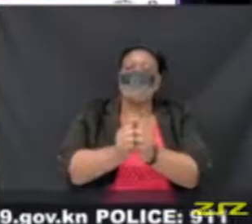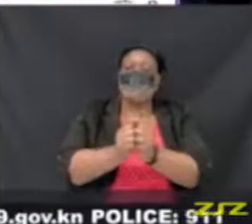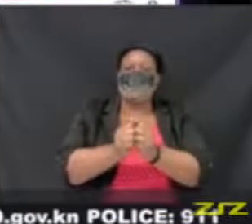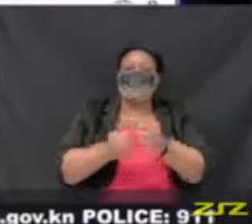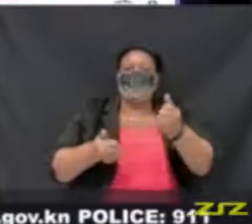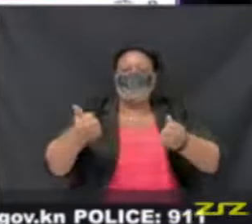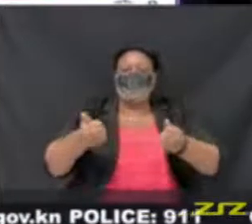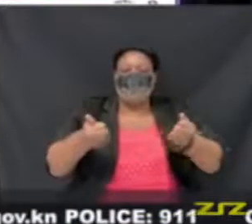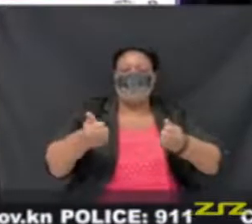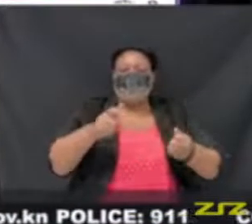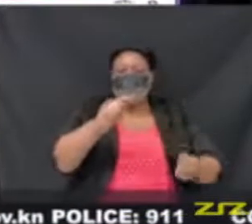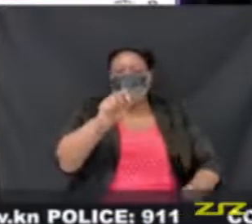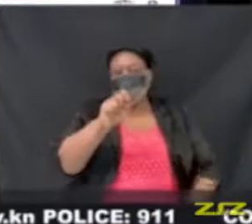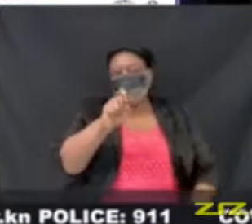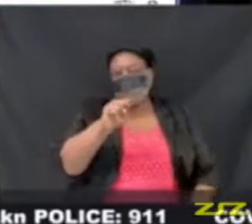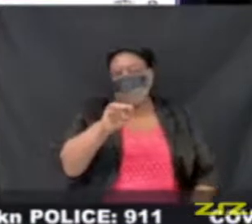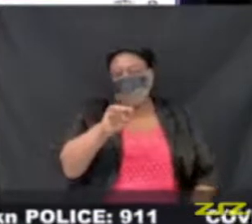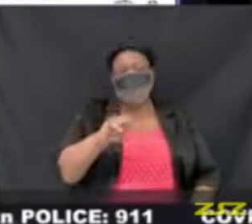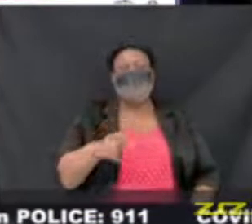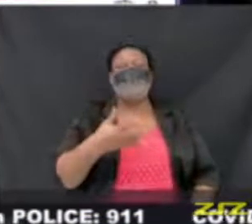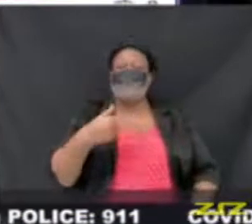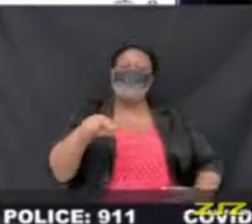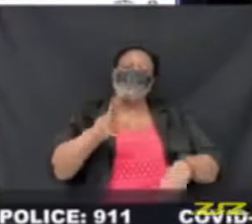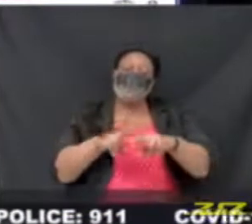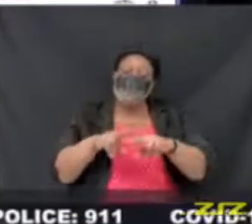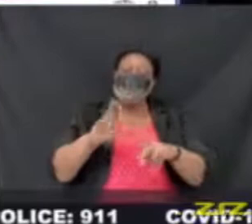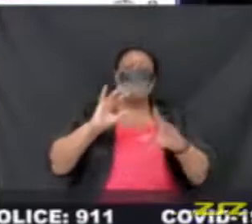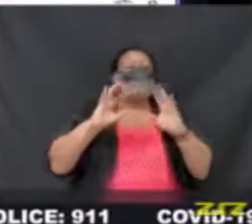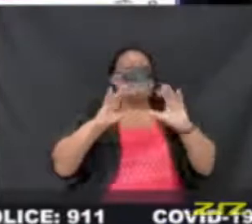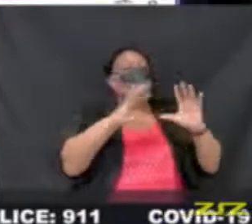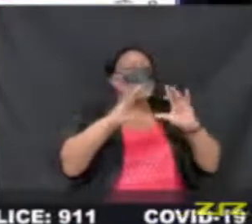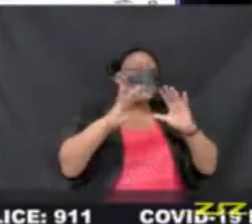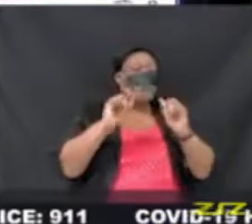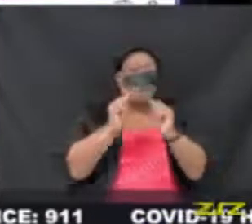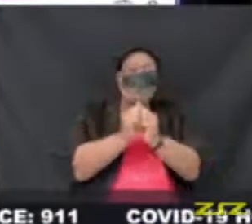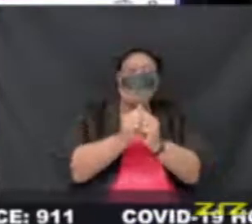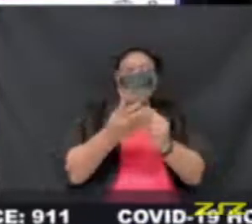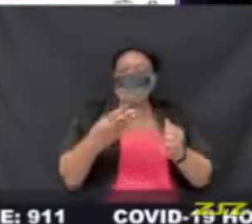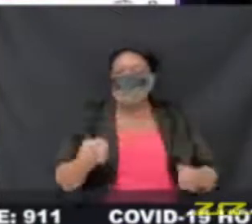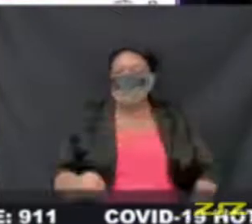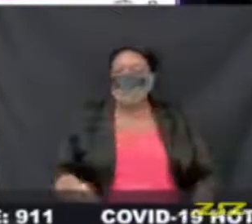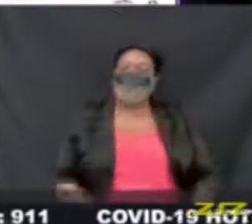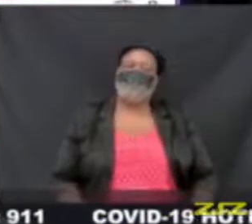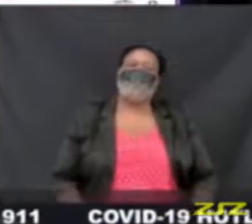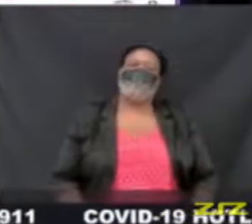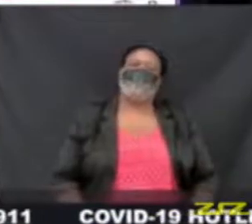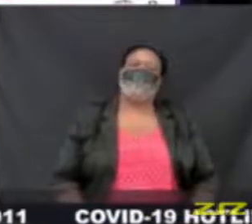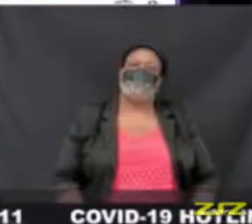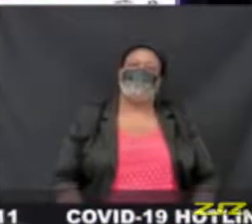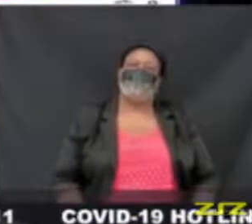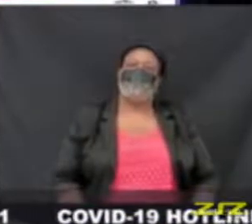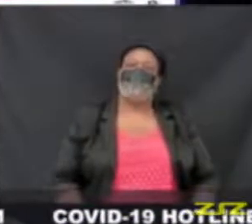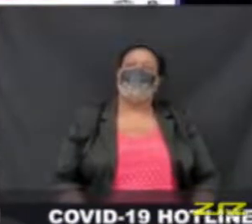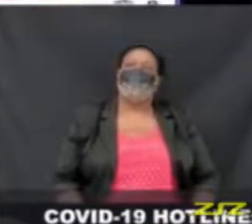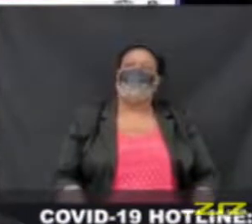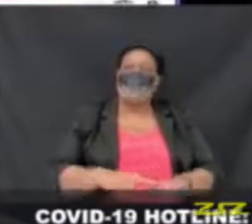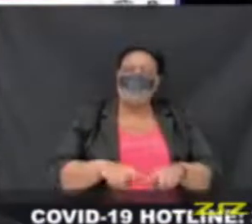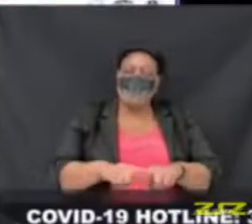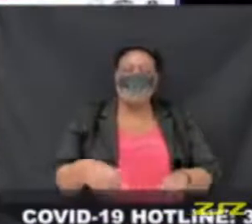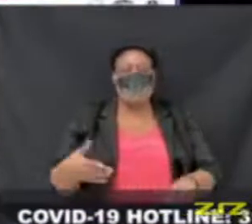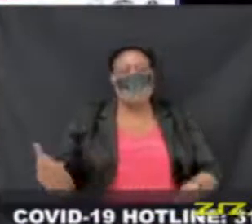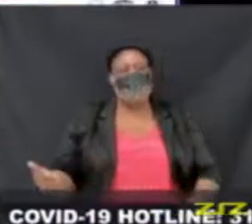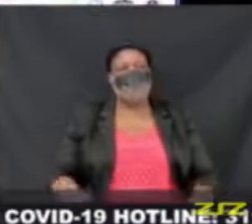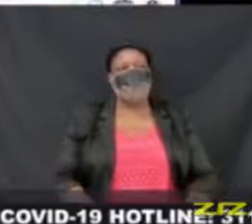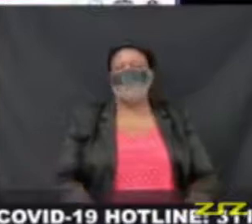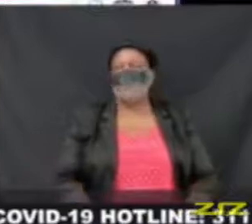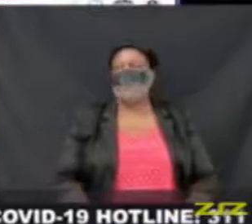there was some concerns raised, and we went there and we engaged myself, Superintendent Henry, and the Honorable Acting